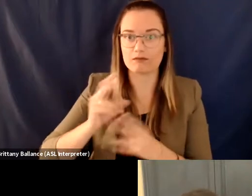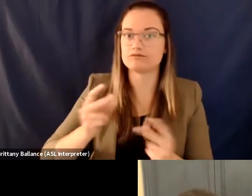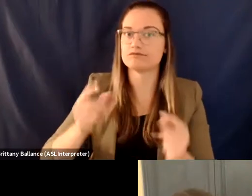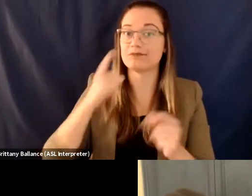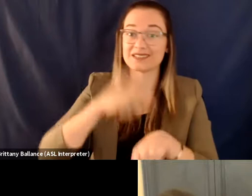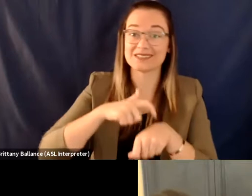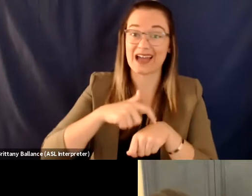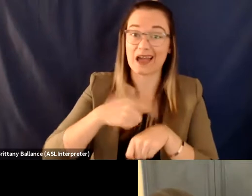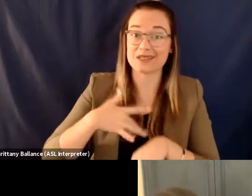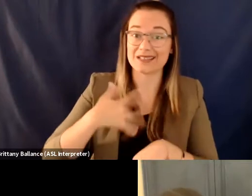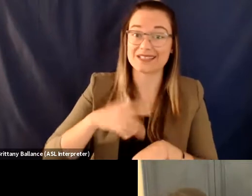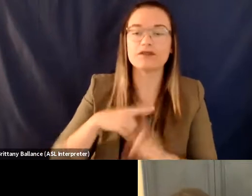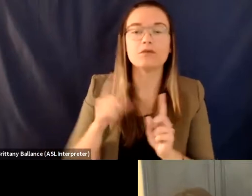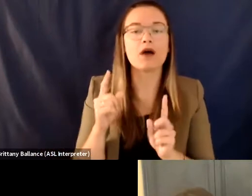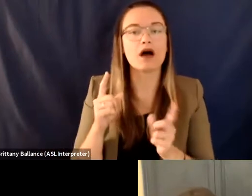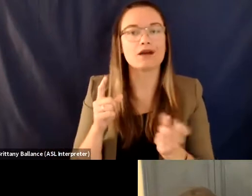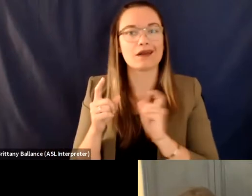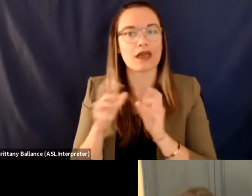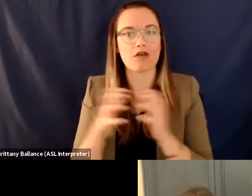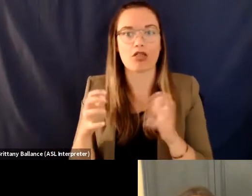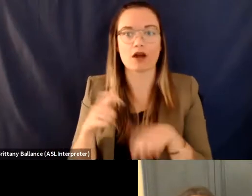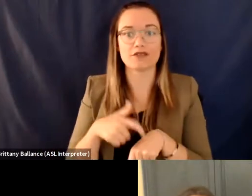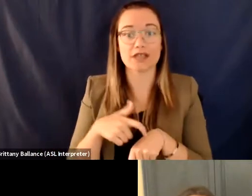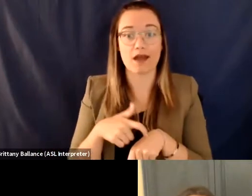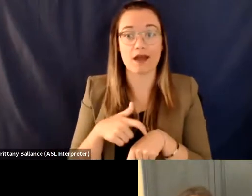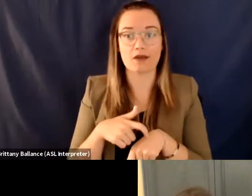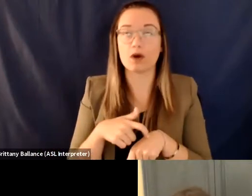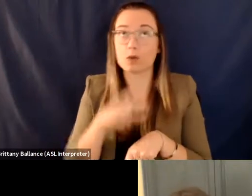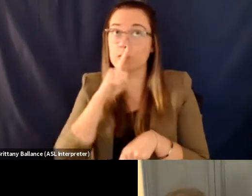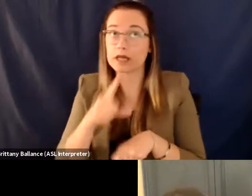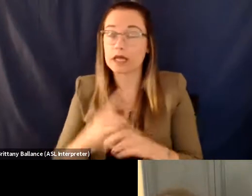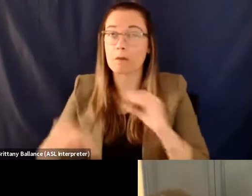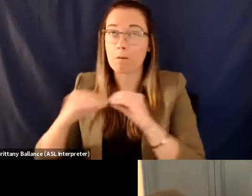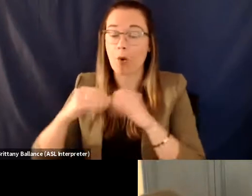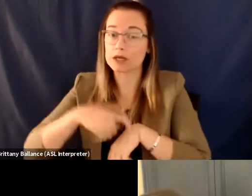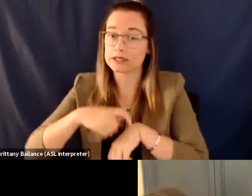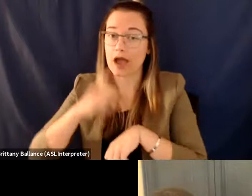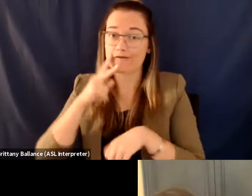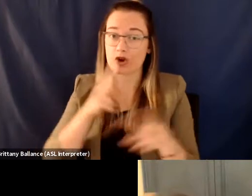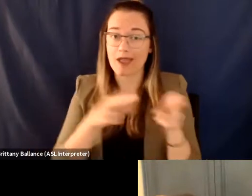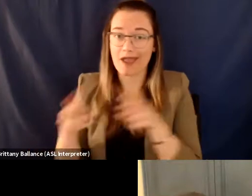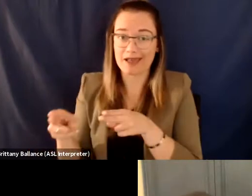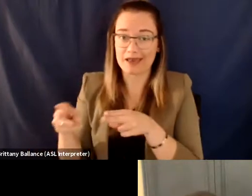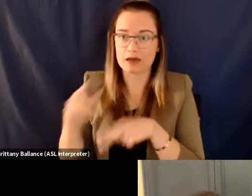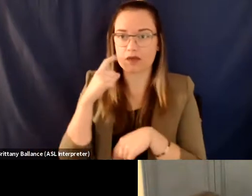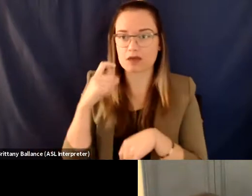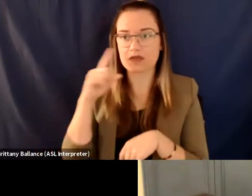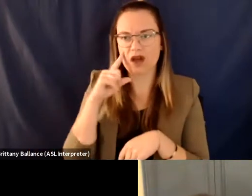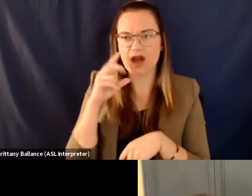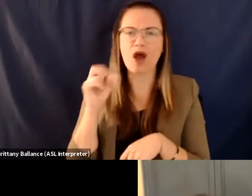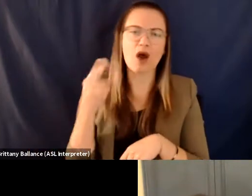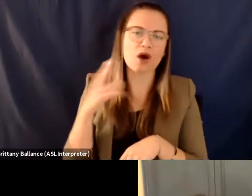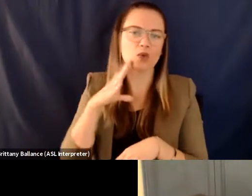then they gave us a lot of time, actually more time than we thought we needed to edit, because they said, we thought we're going to be